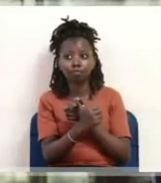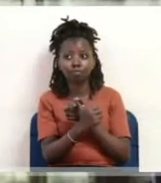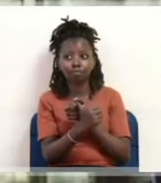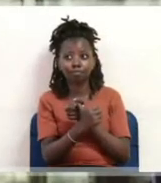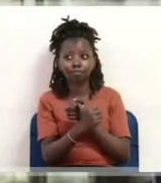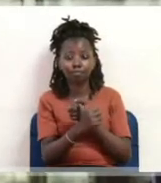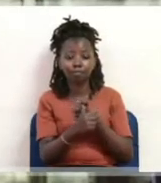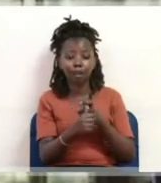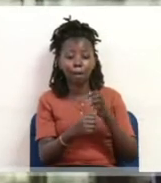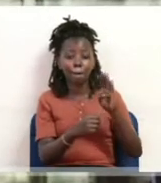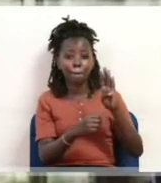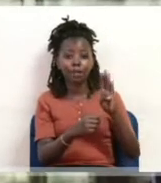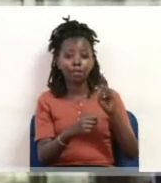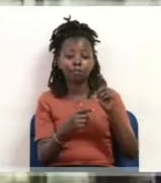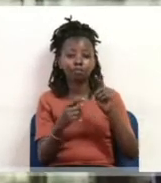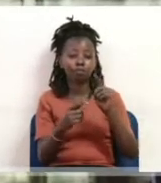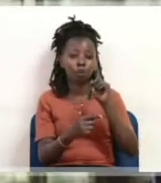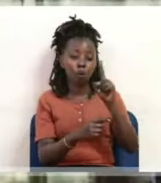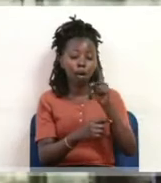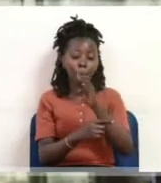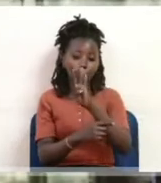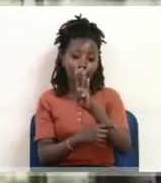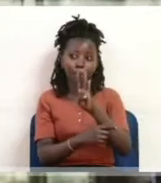Kings 16 and 30.